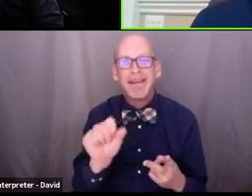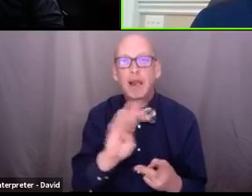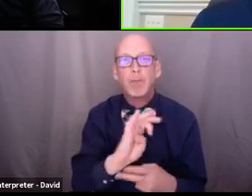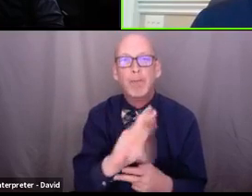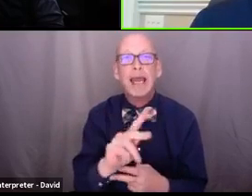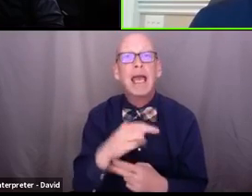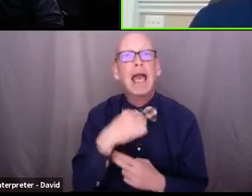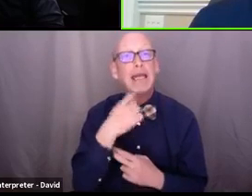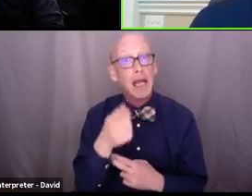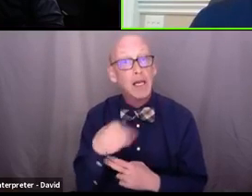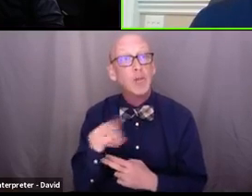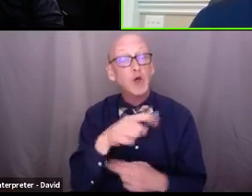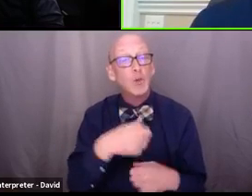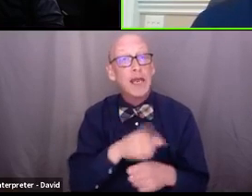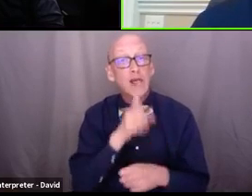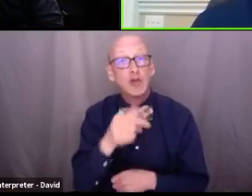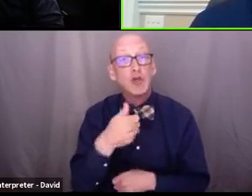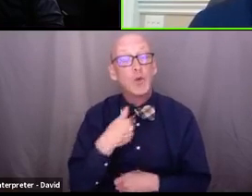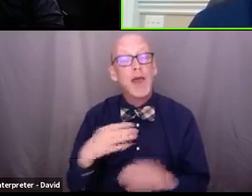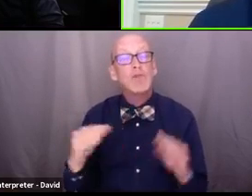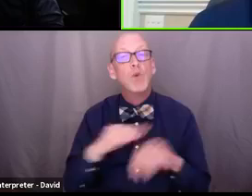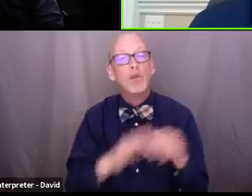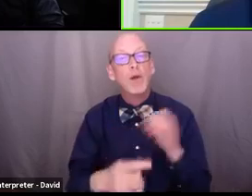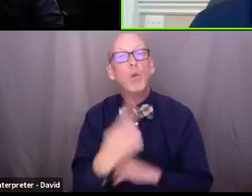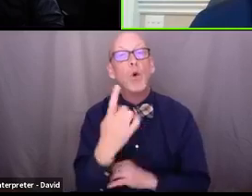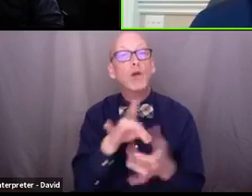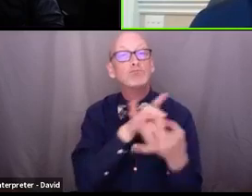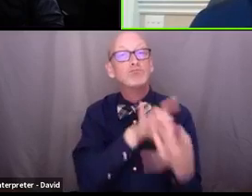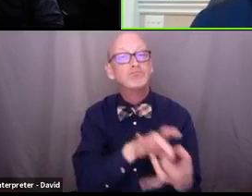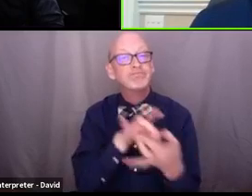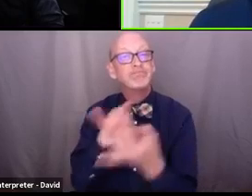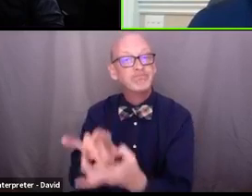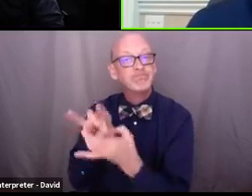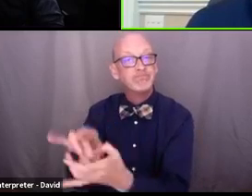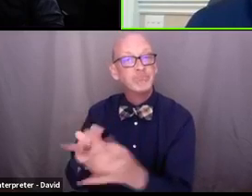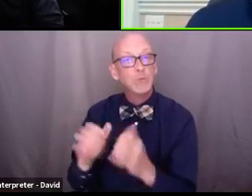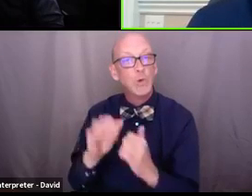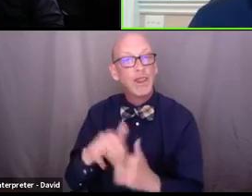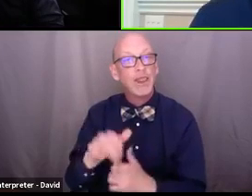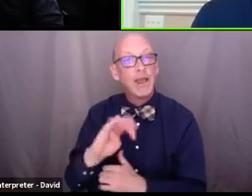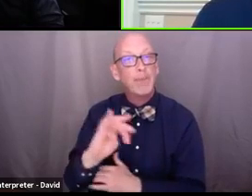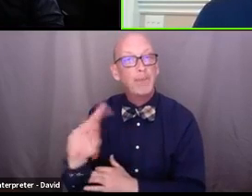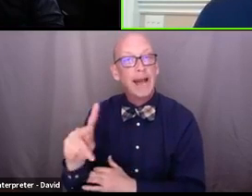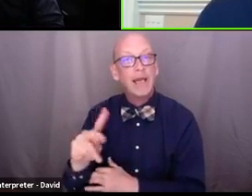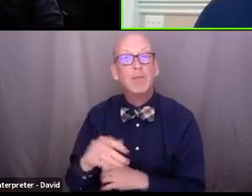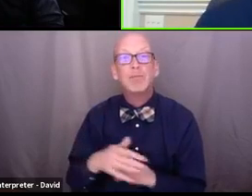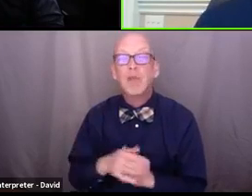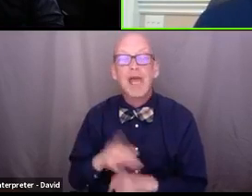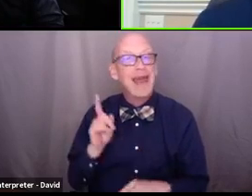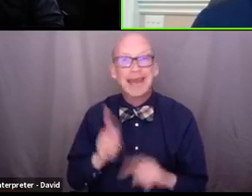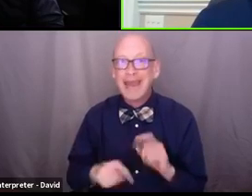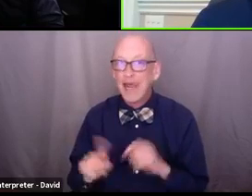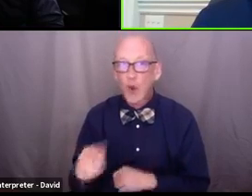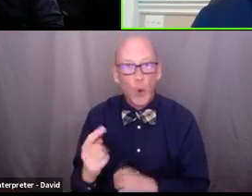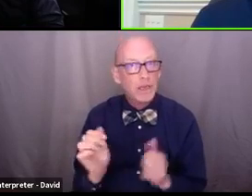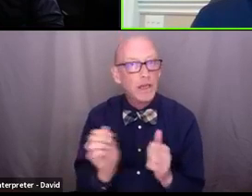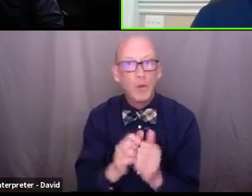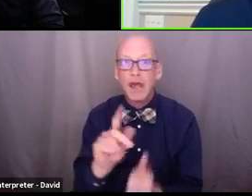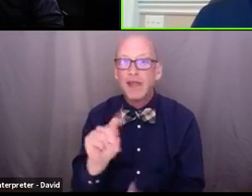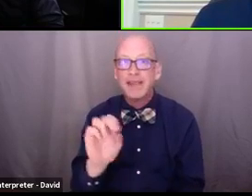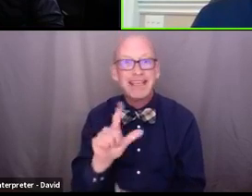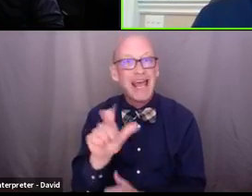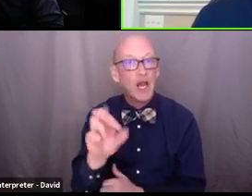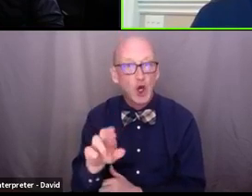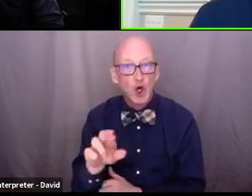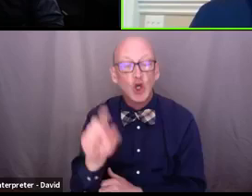them to make sure that you have multiple relationships. And the relationships, to Ambria's point as well, it can't just be with the teller. It needs to be